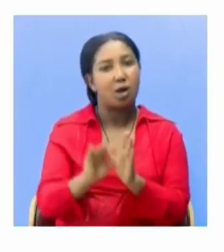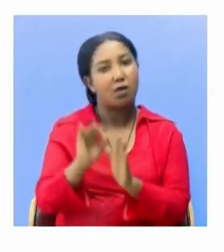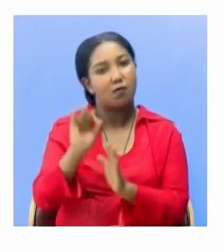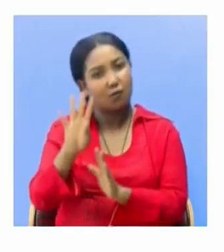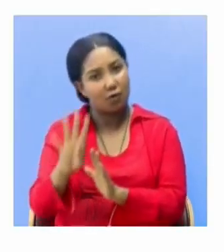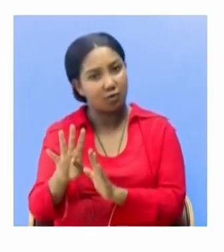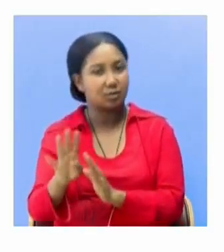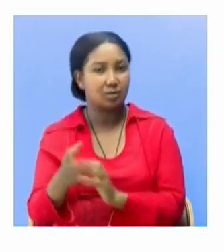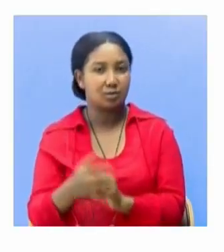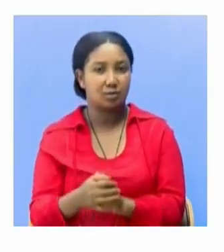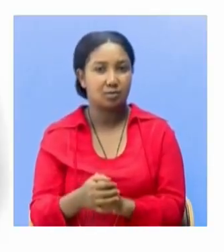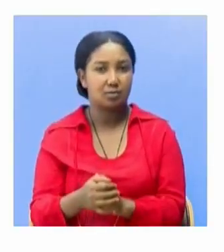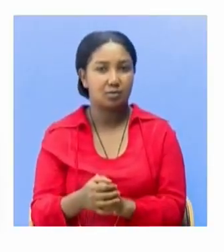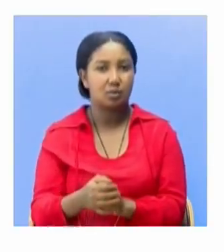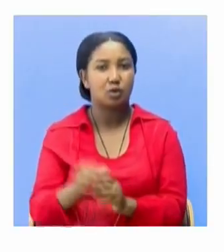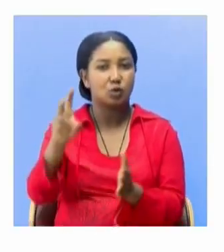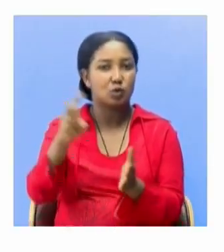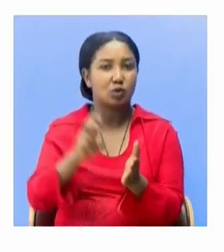4th,